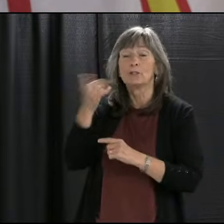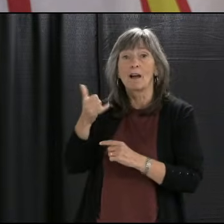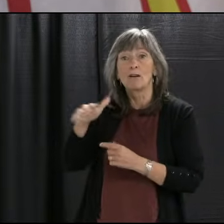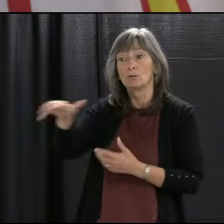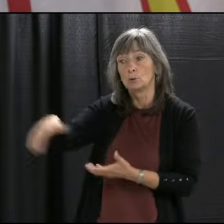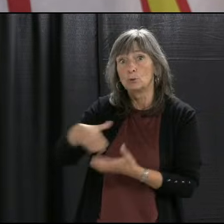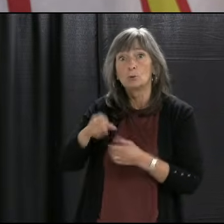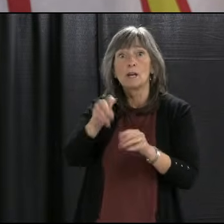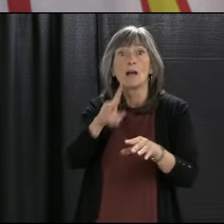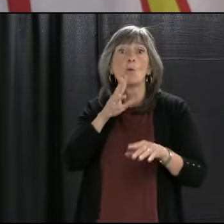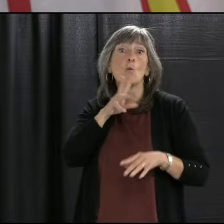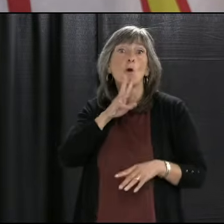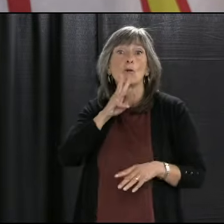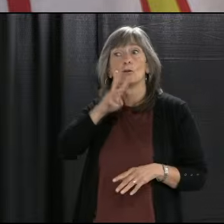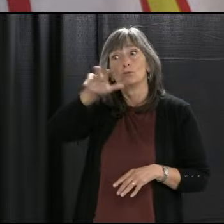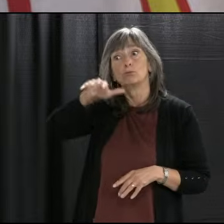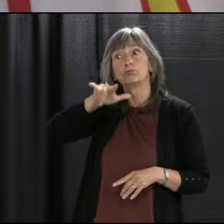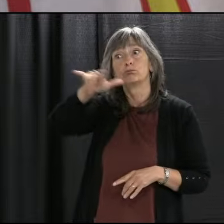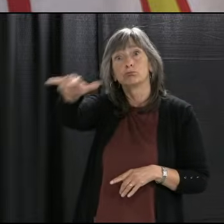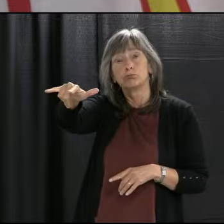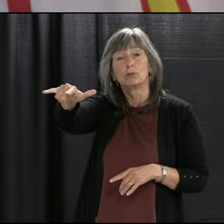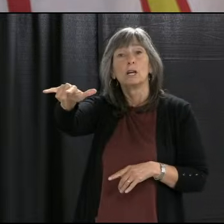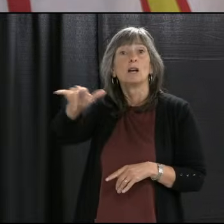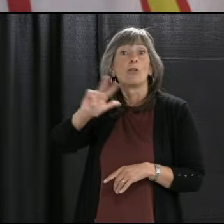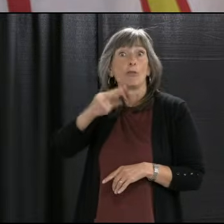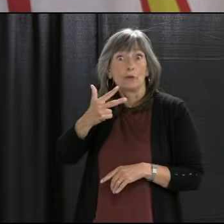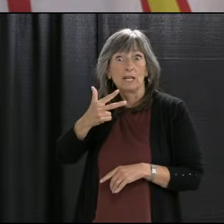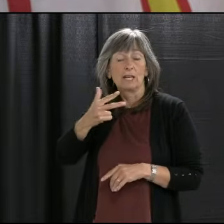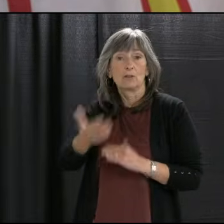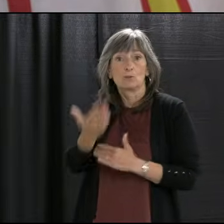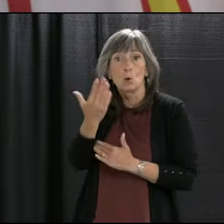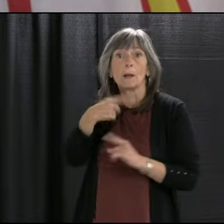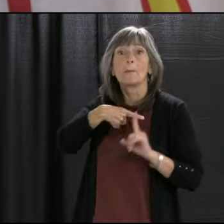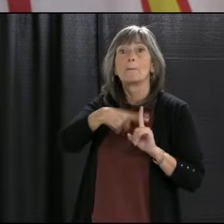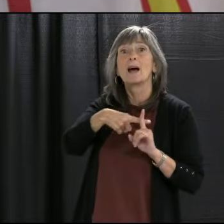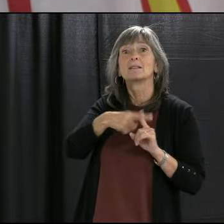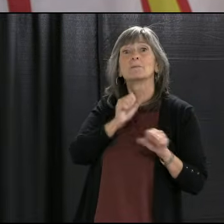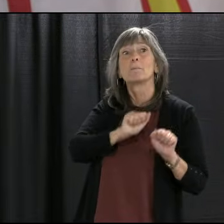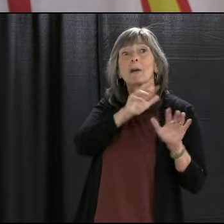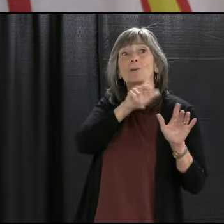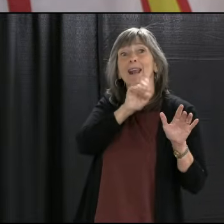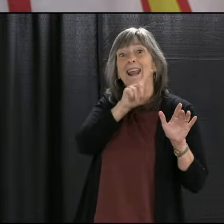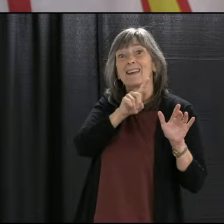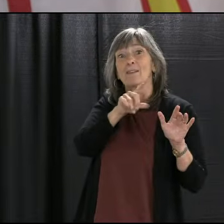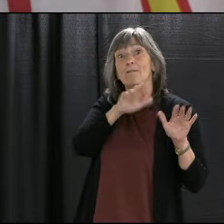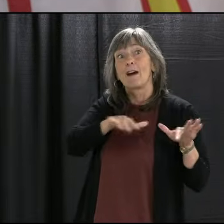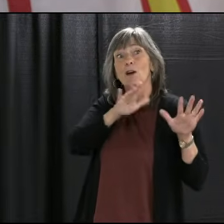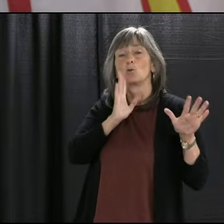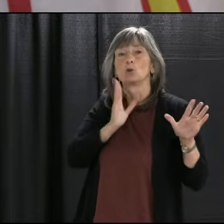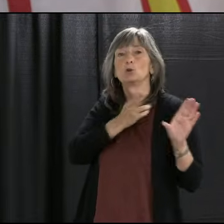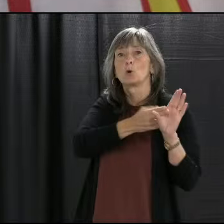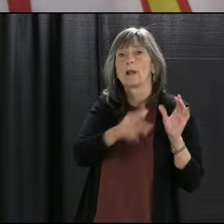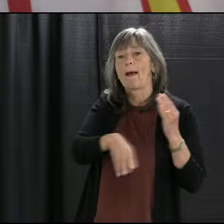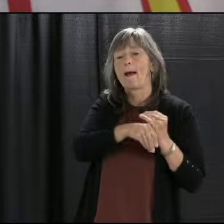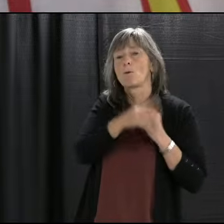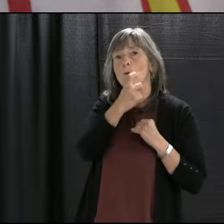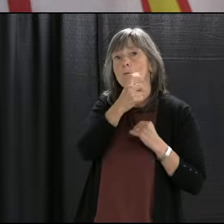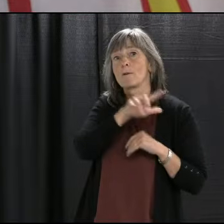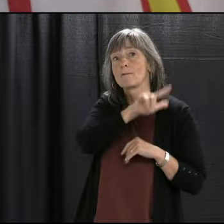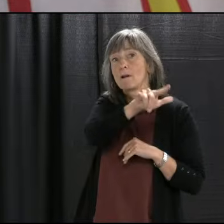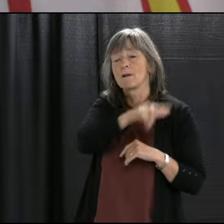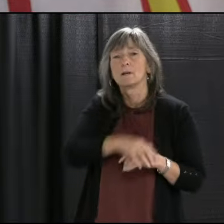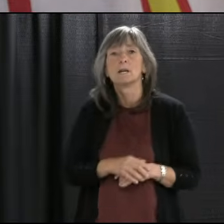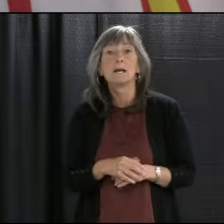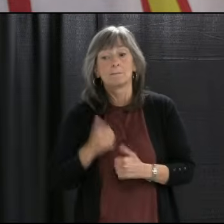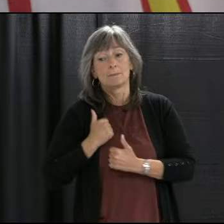and a 4th water bomber will be joining from the Martin Lake fire this afternoon. There is military assistance on site